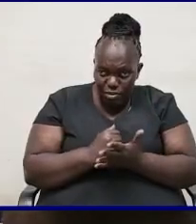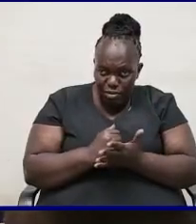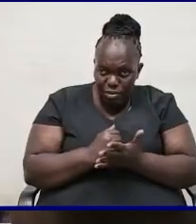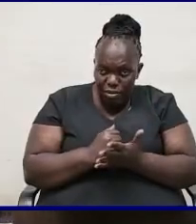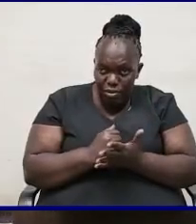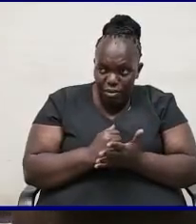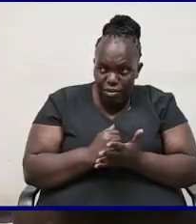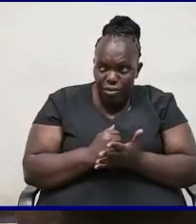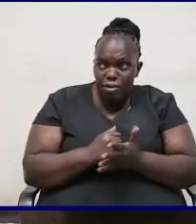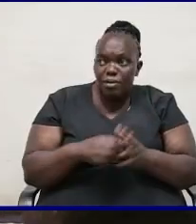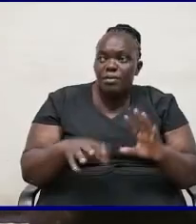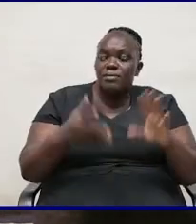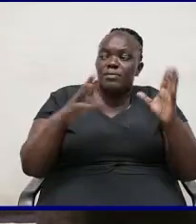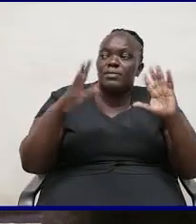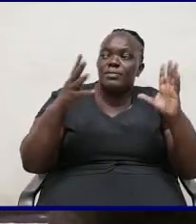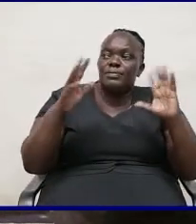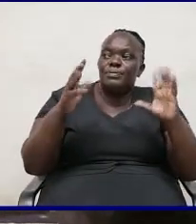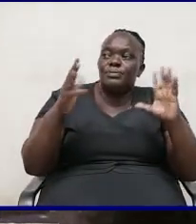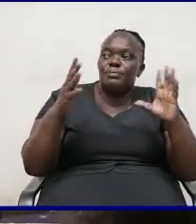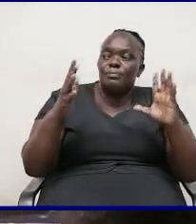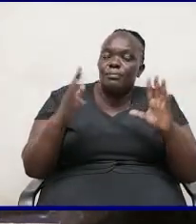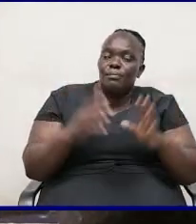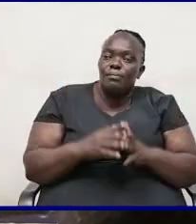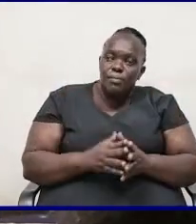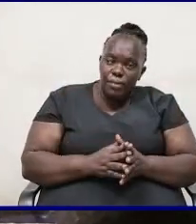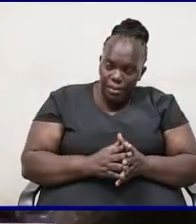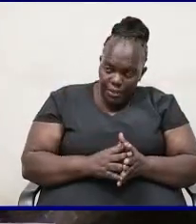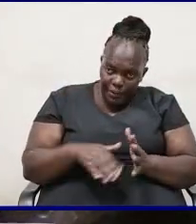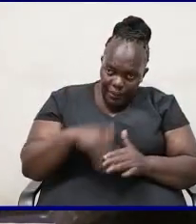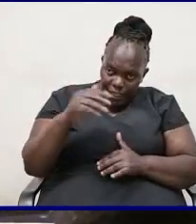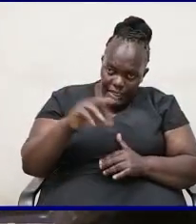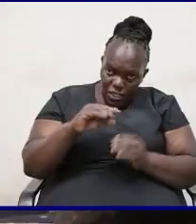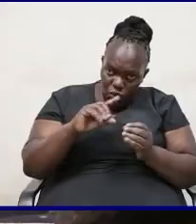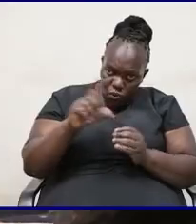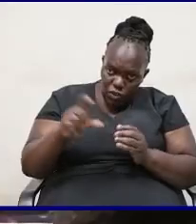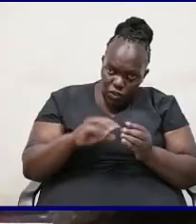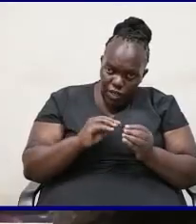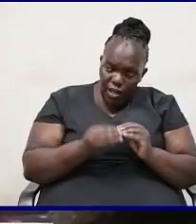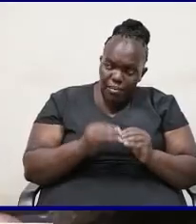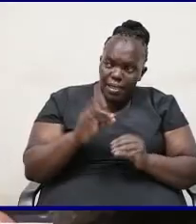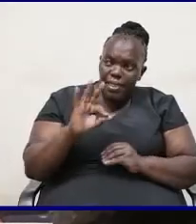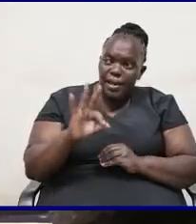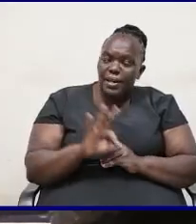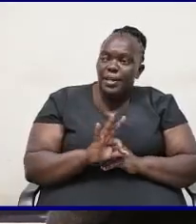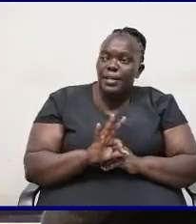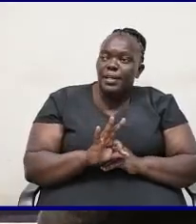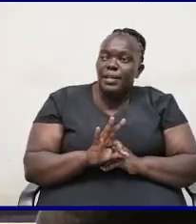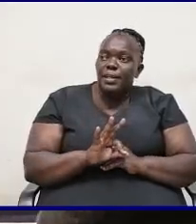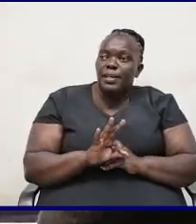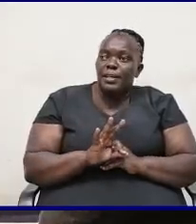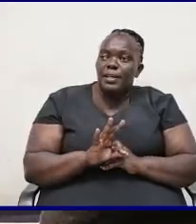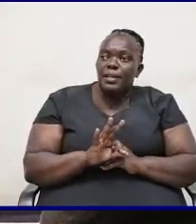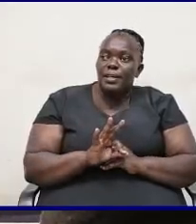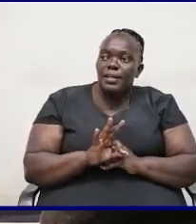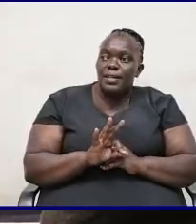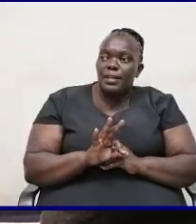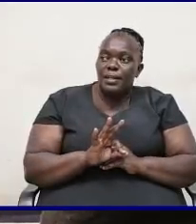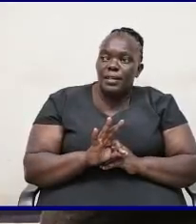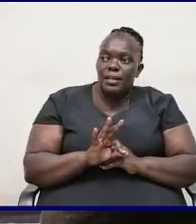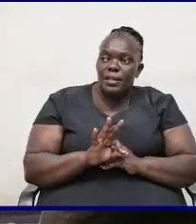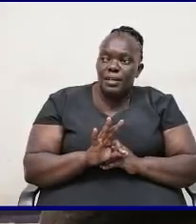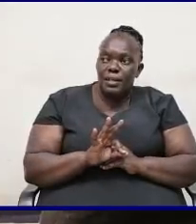in the tourism sector. Makofi. Thank you very much, your lady. Next, question number 3. And I like your